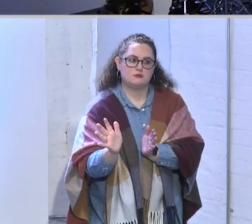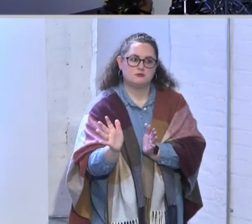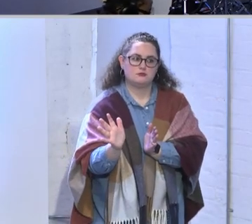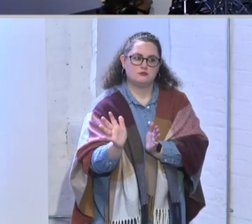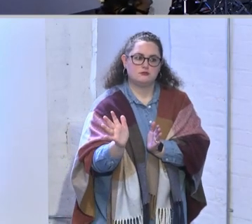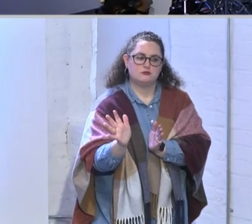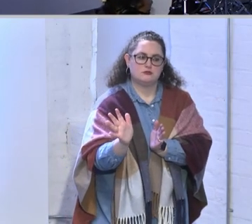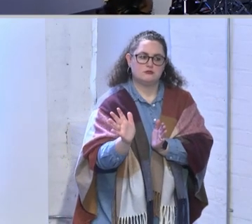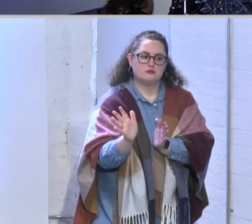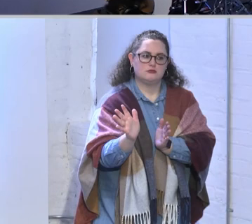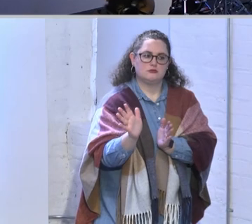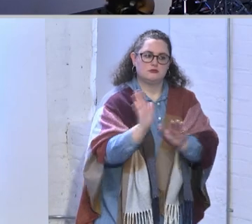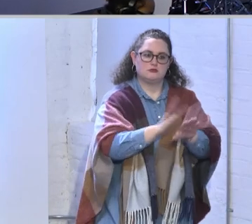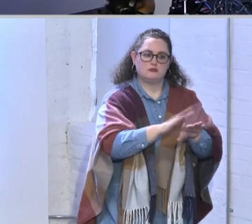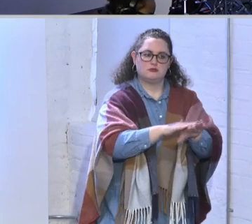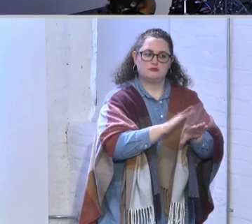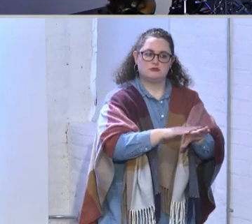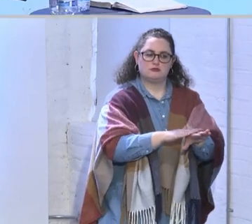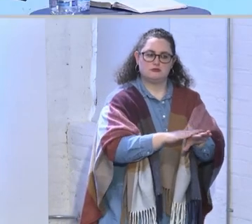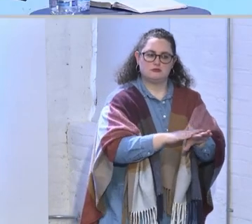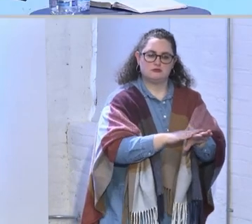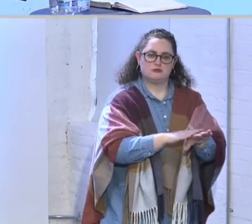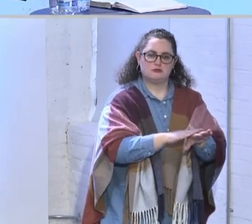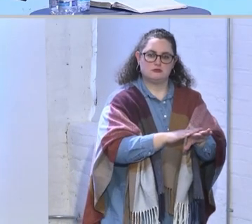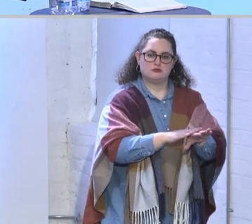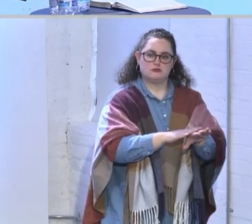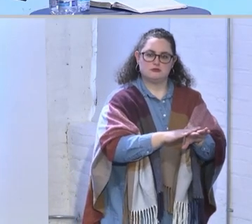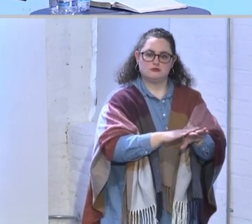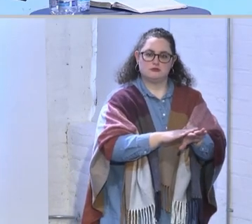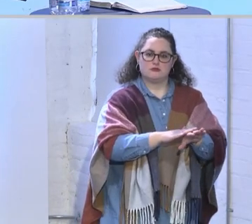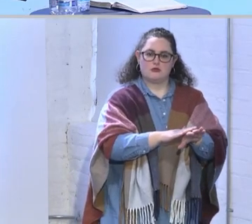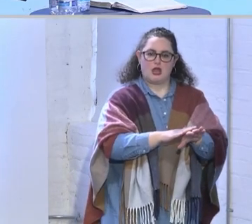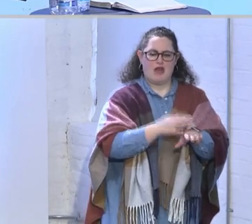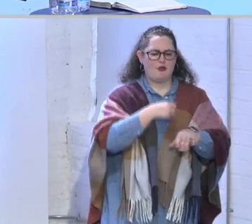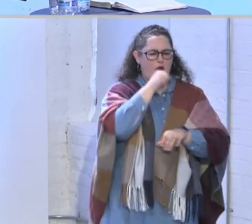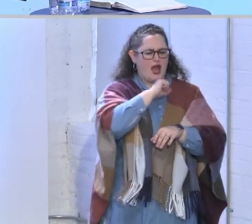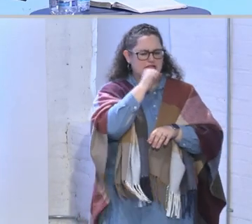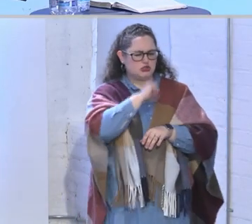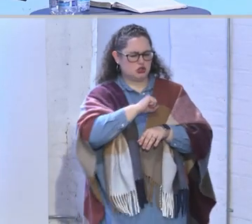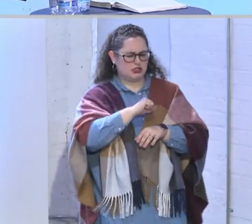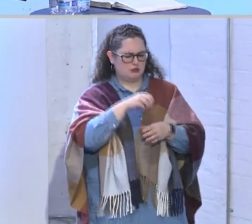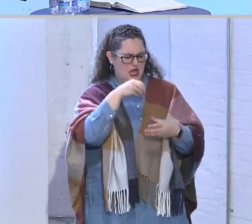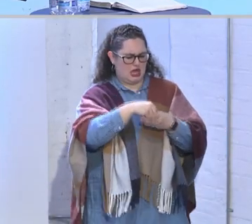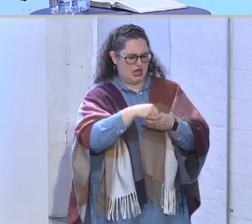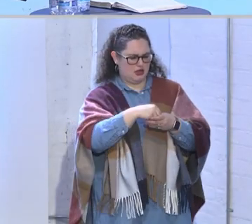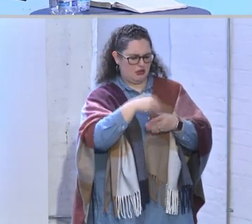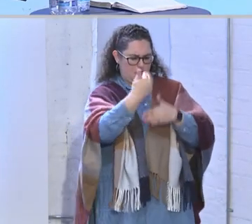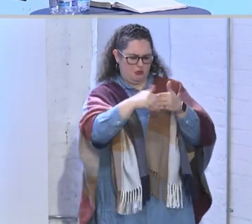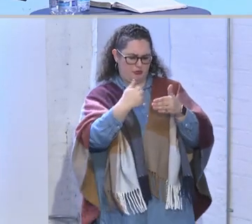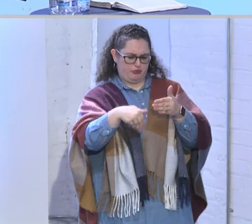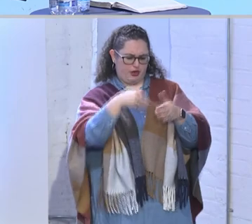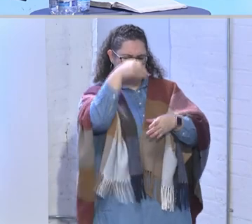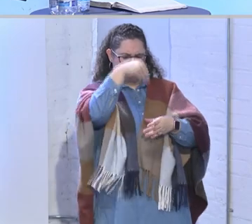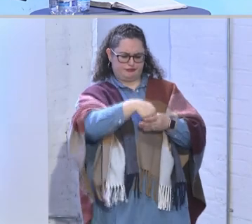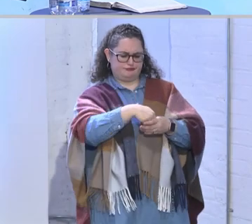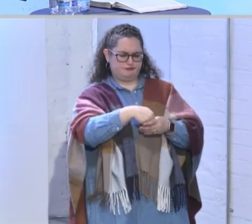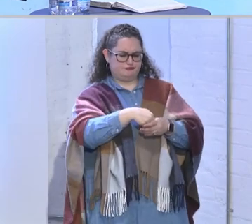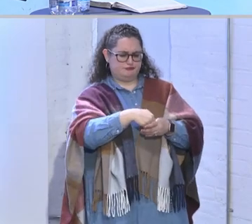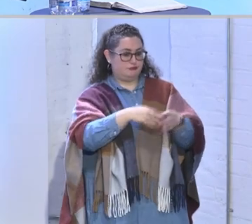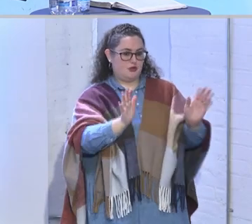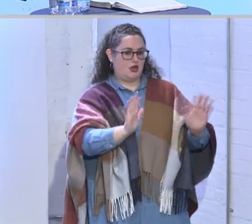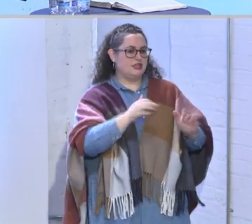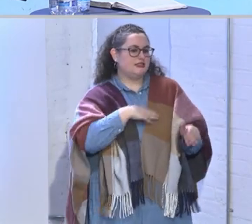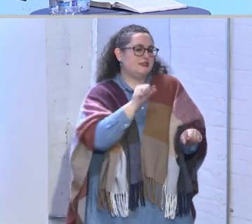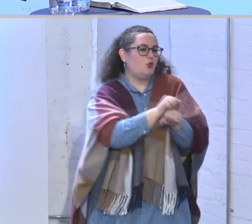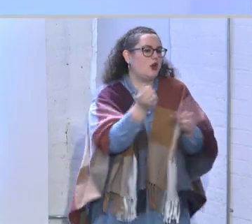flourishing. Just like if I put ice cream in my toaster, it's not really going to go well. And the manufacturer is going to go, you know, I take it back to them and go, hey, it